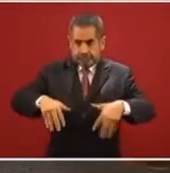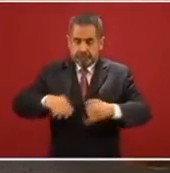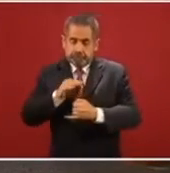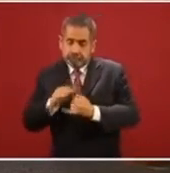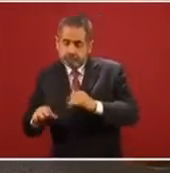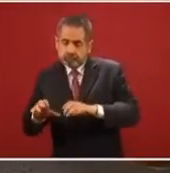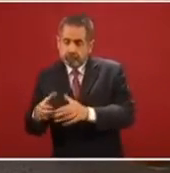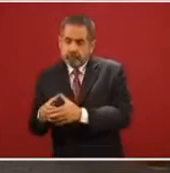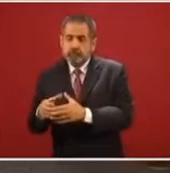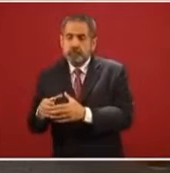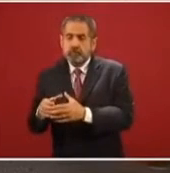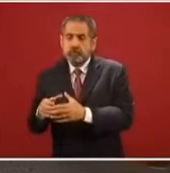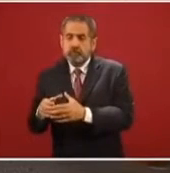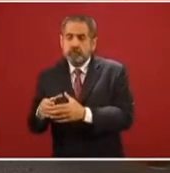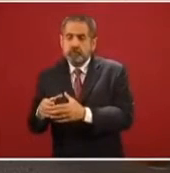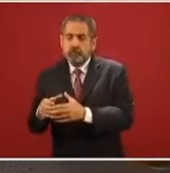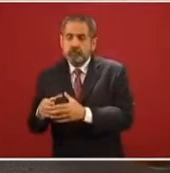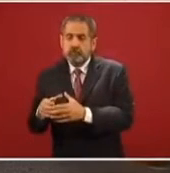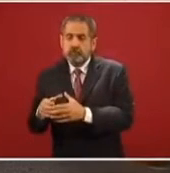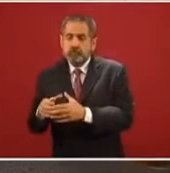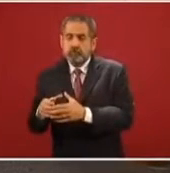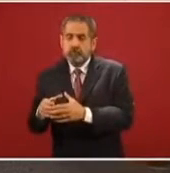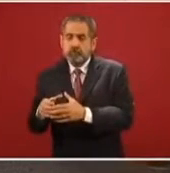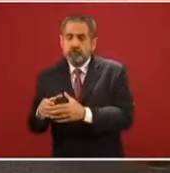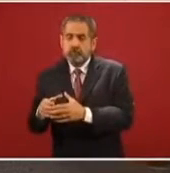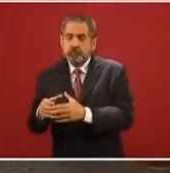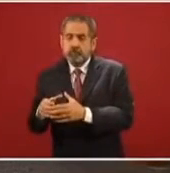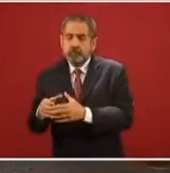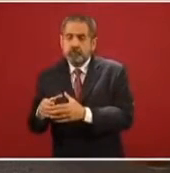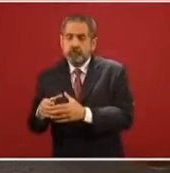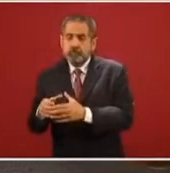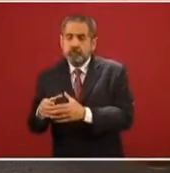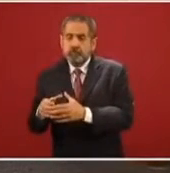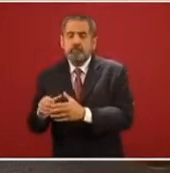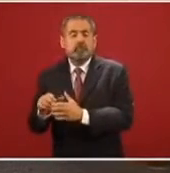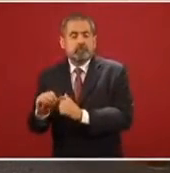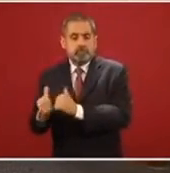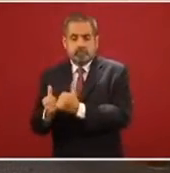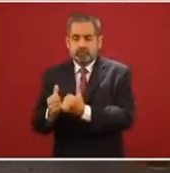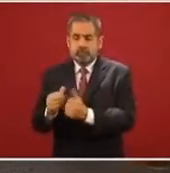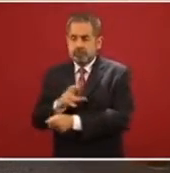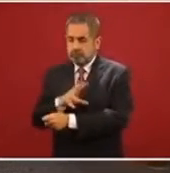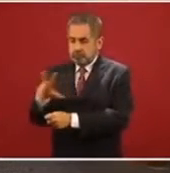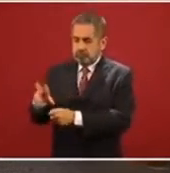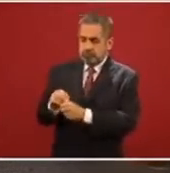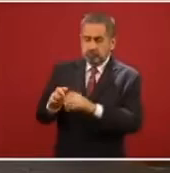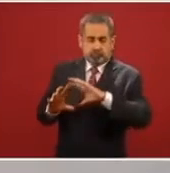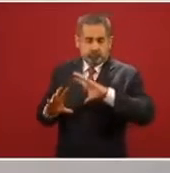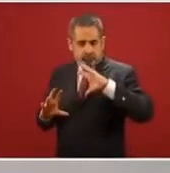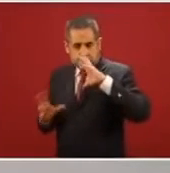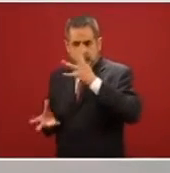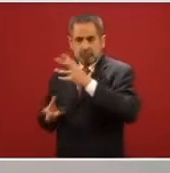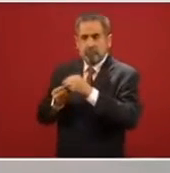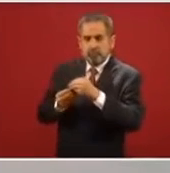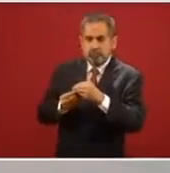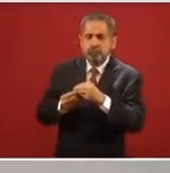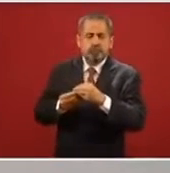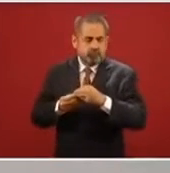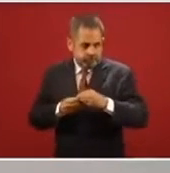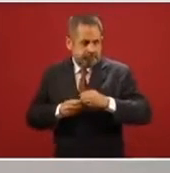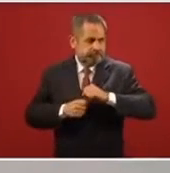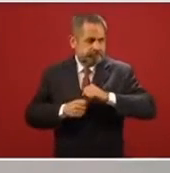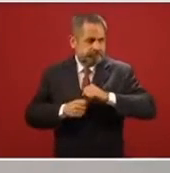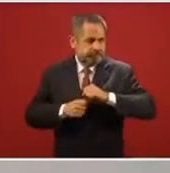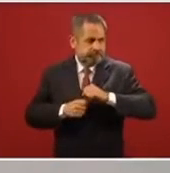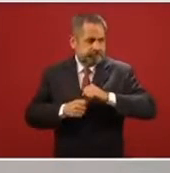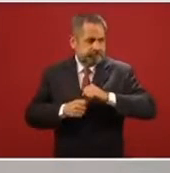últimas organizaciones up to the final organizations que pueden existir en la administración pública